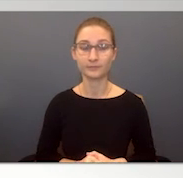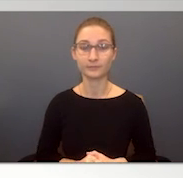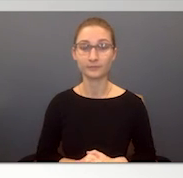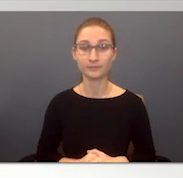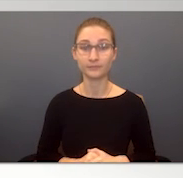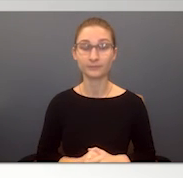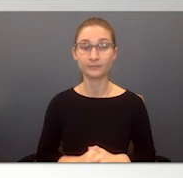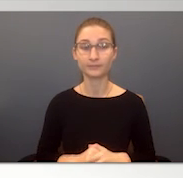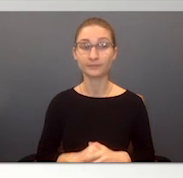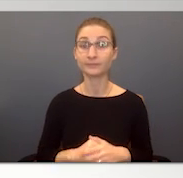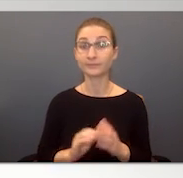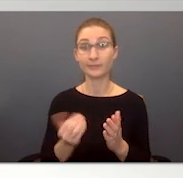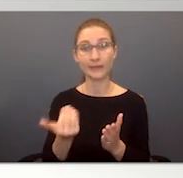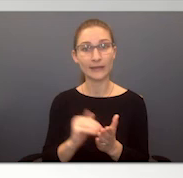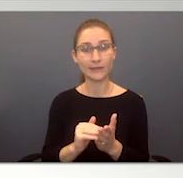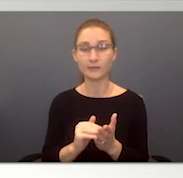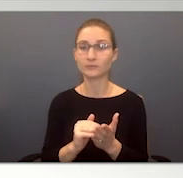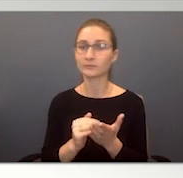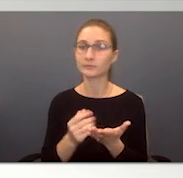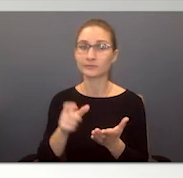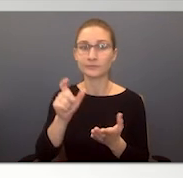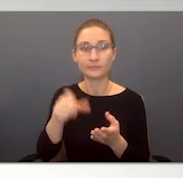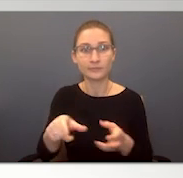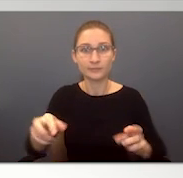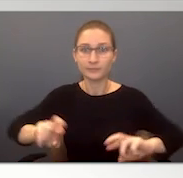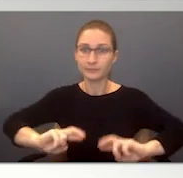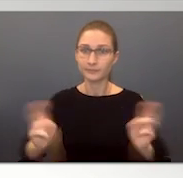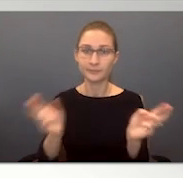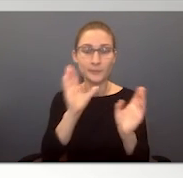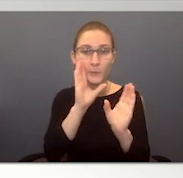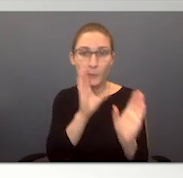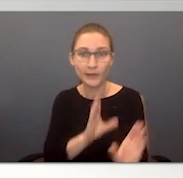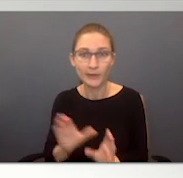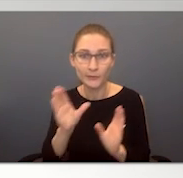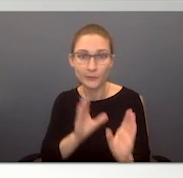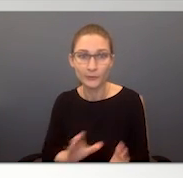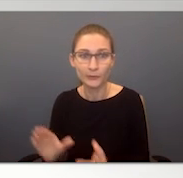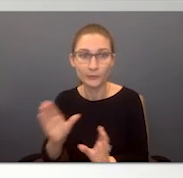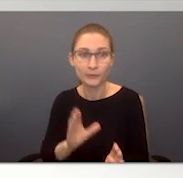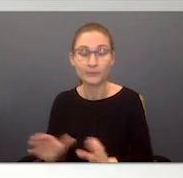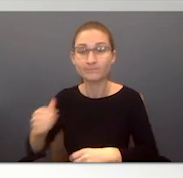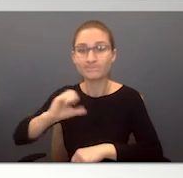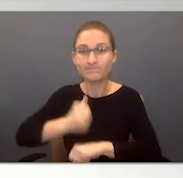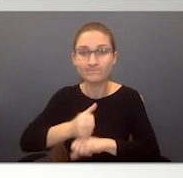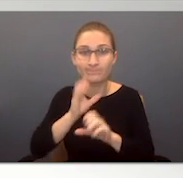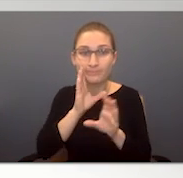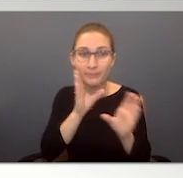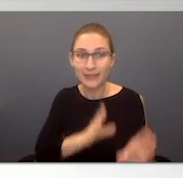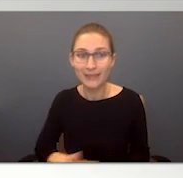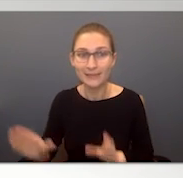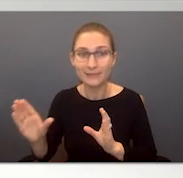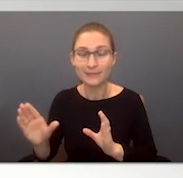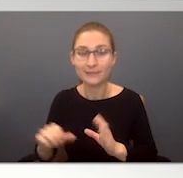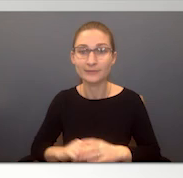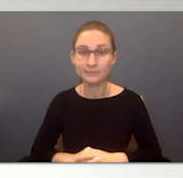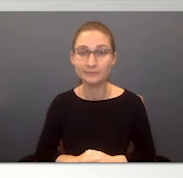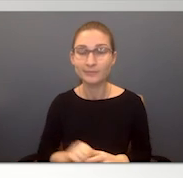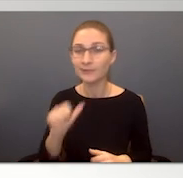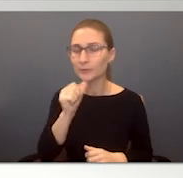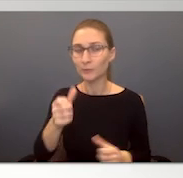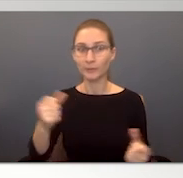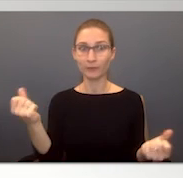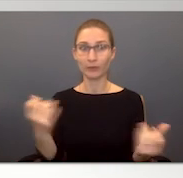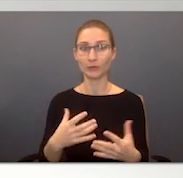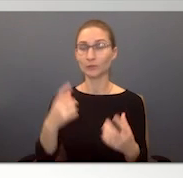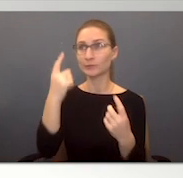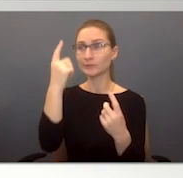Go forward, please. And then again, be prepared. I mean, be prepared. Have that plan. Don't be